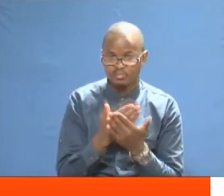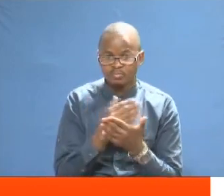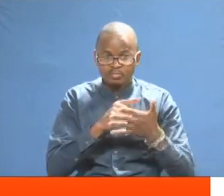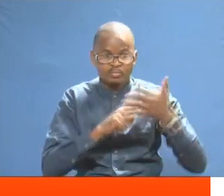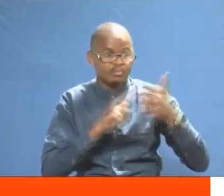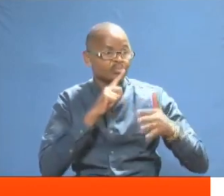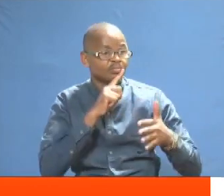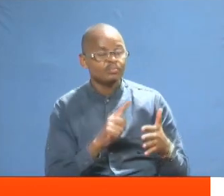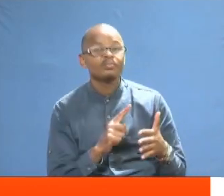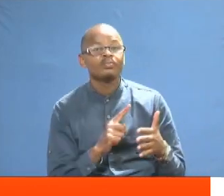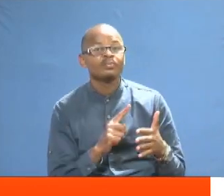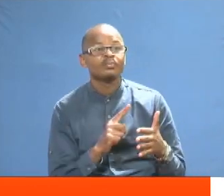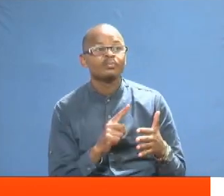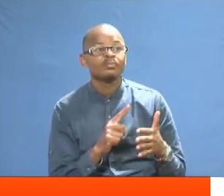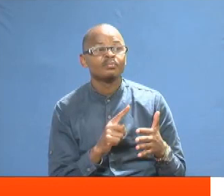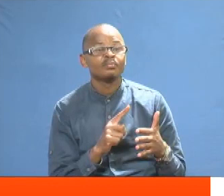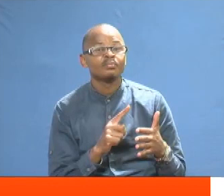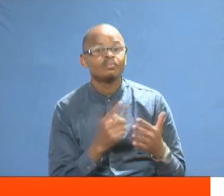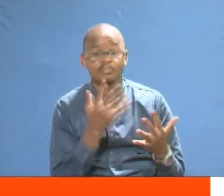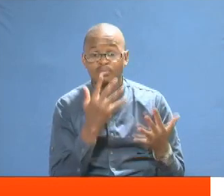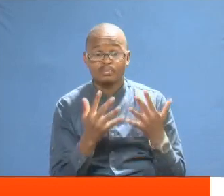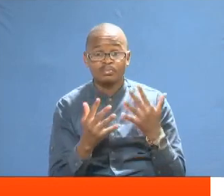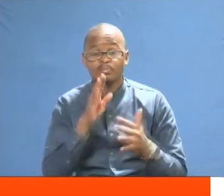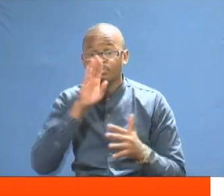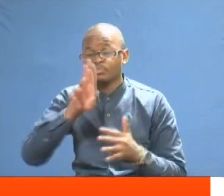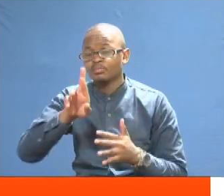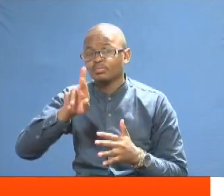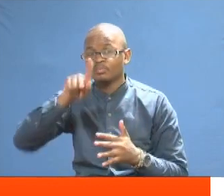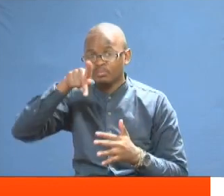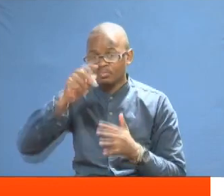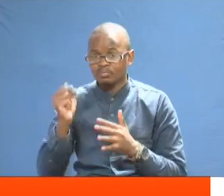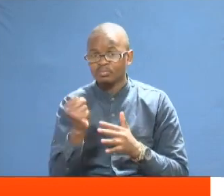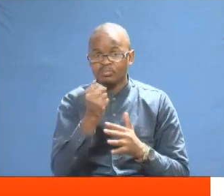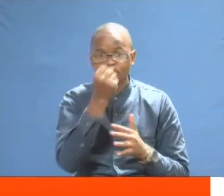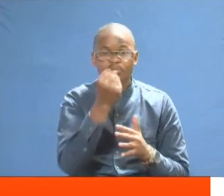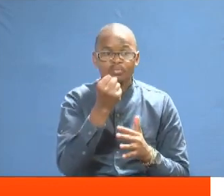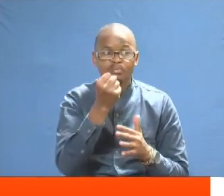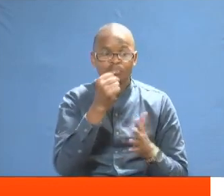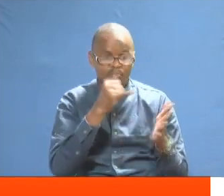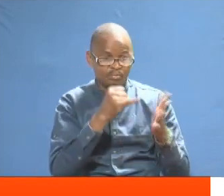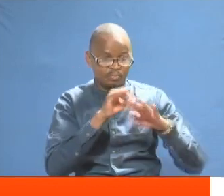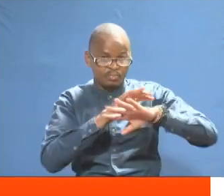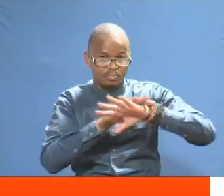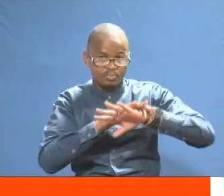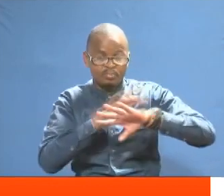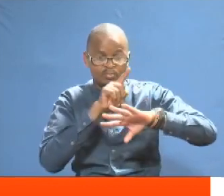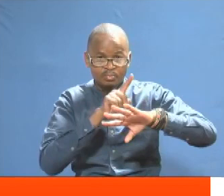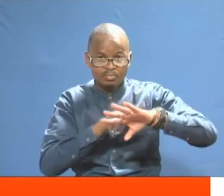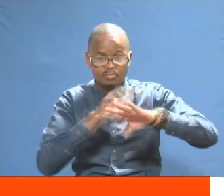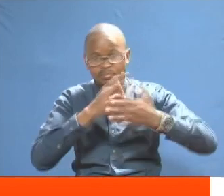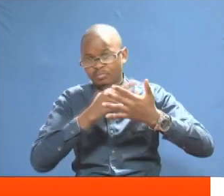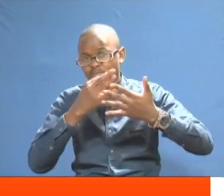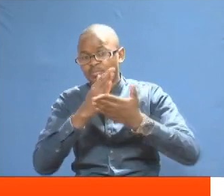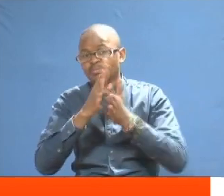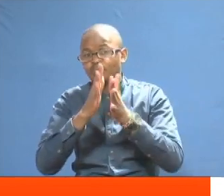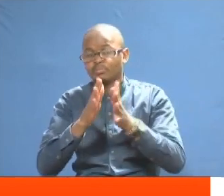What I'm just saying is that whether URP will be revived when it reaches a point where Jubilee collapses and